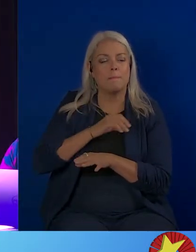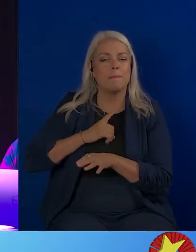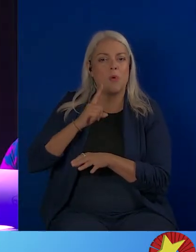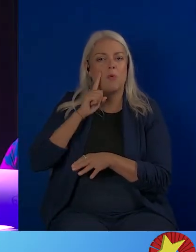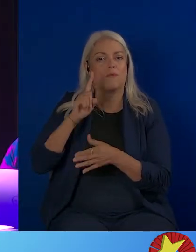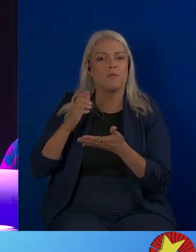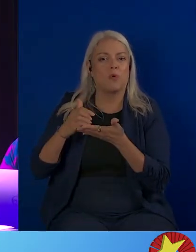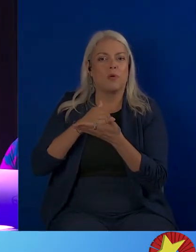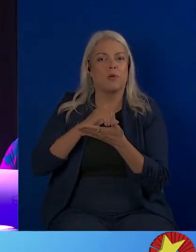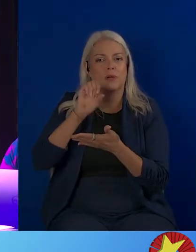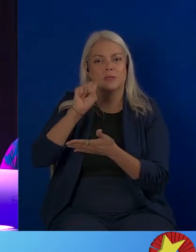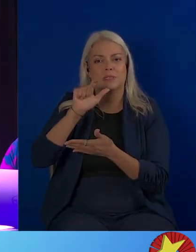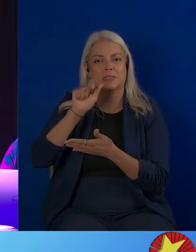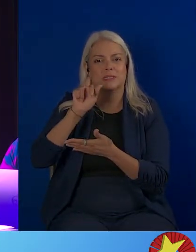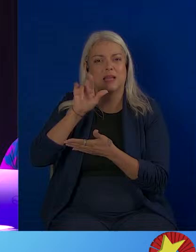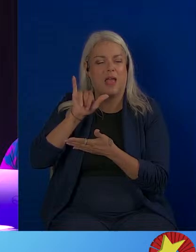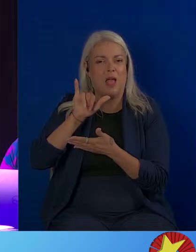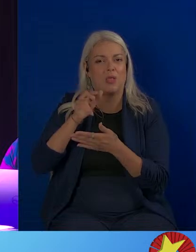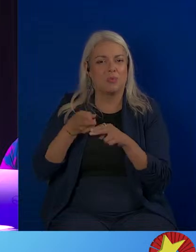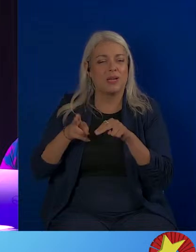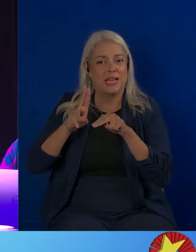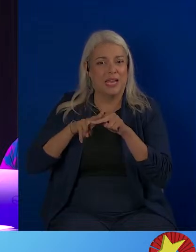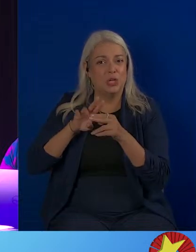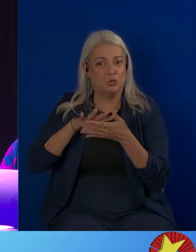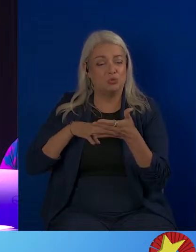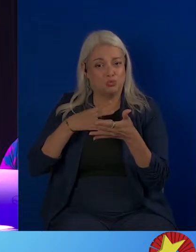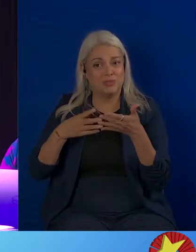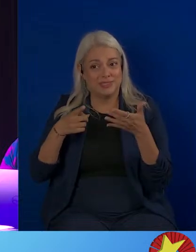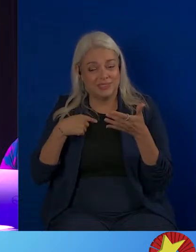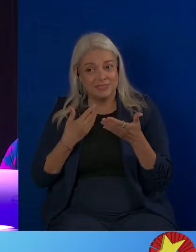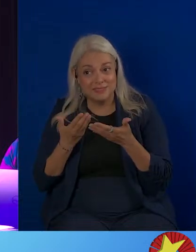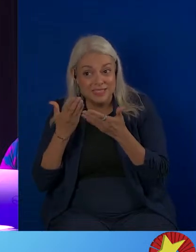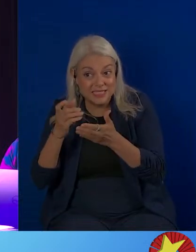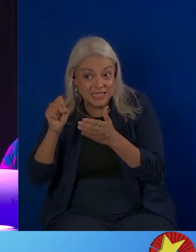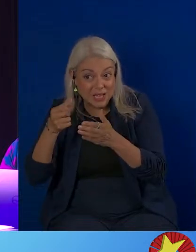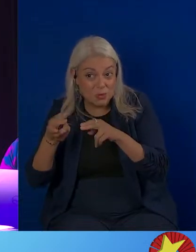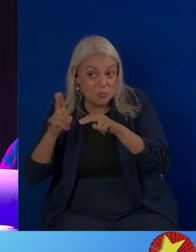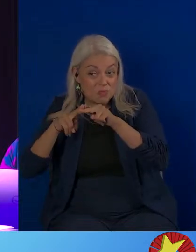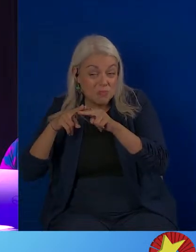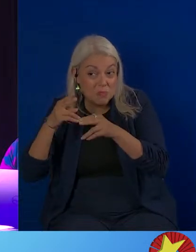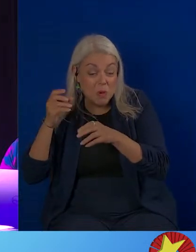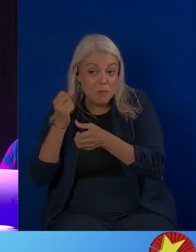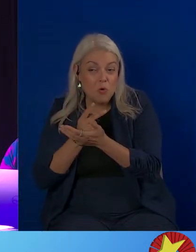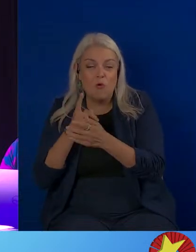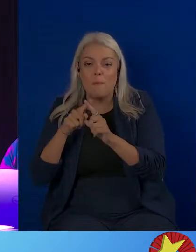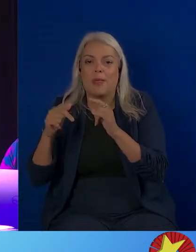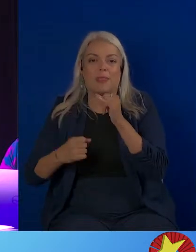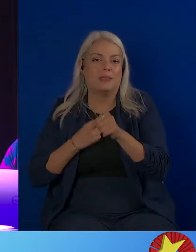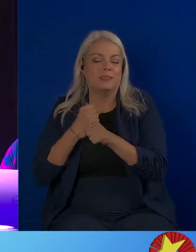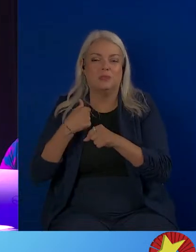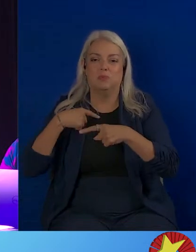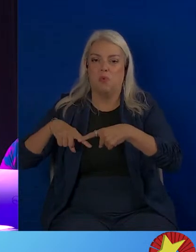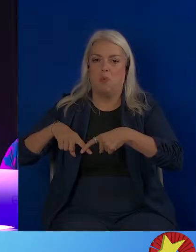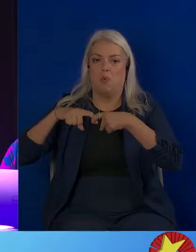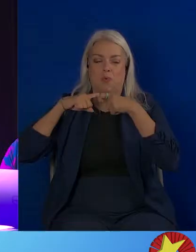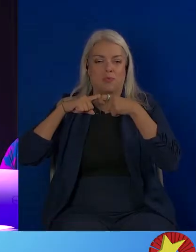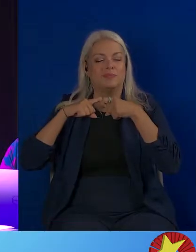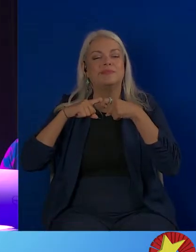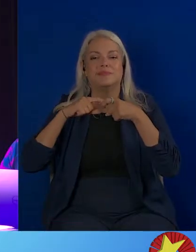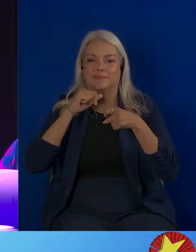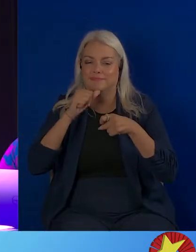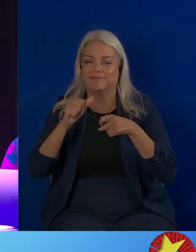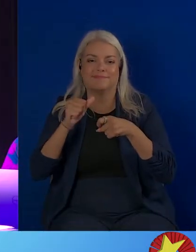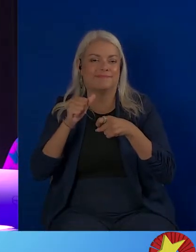for staff. However, this year, due to budget constraints, we are not able to fund any salary